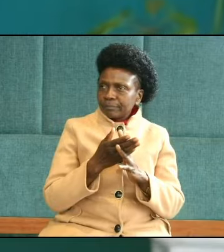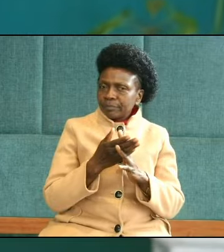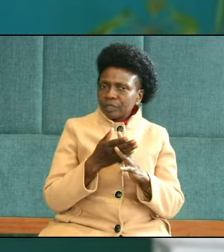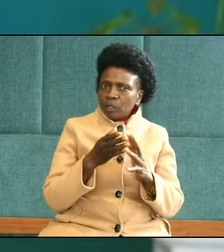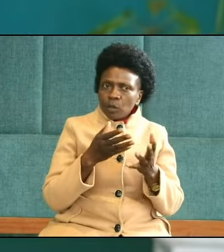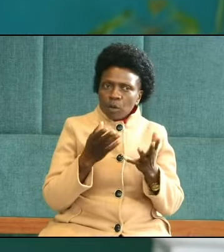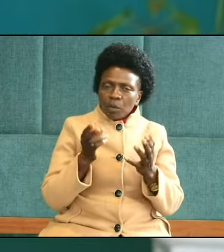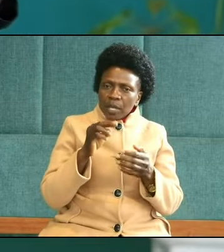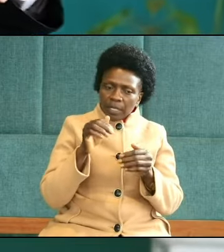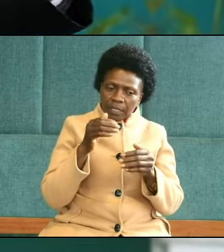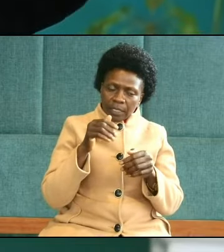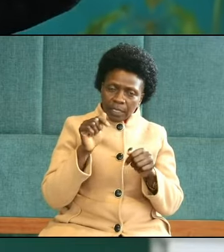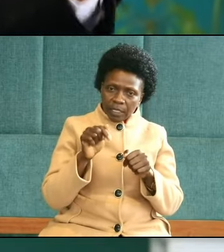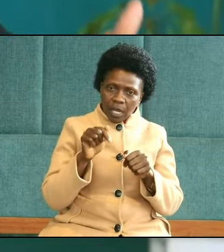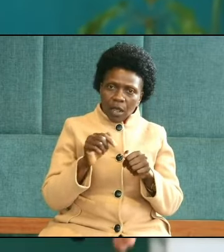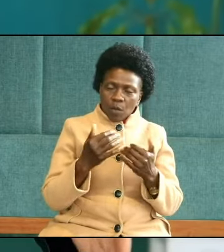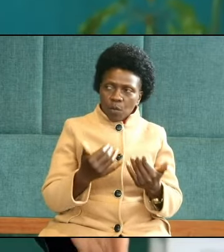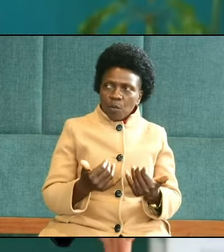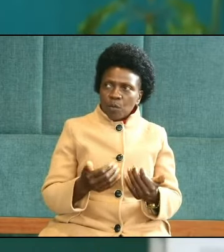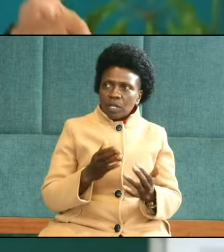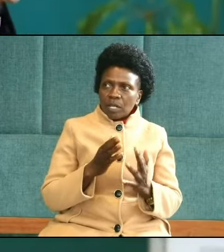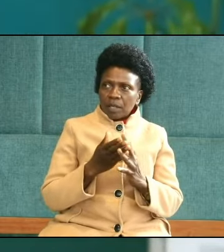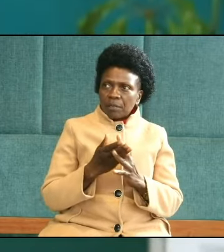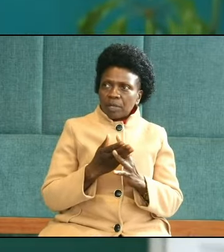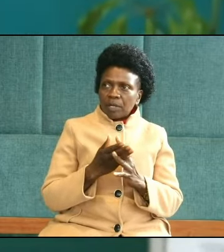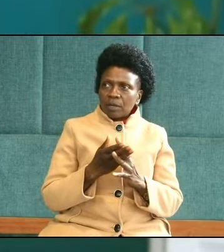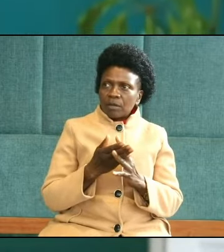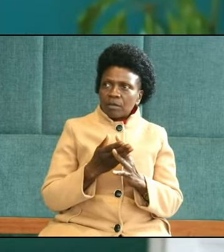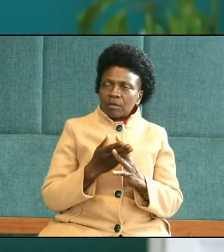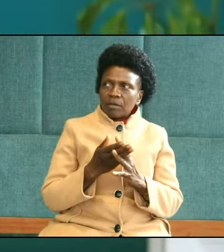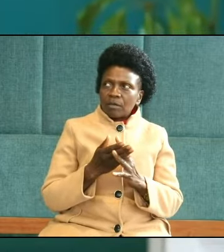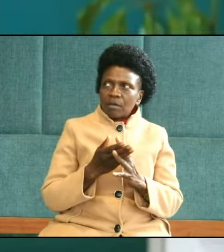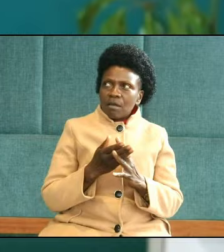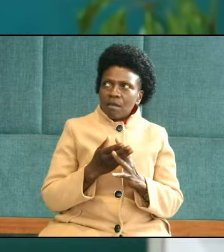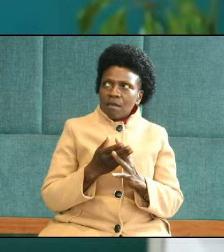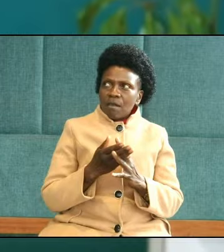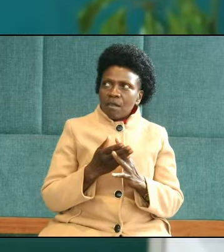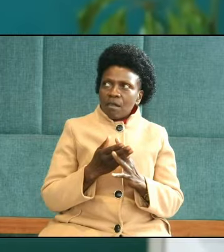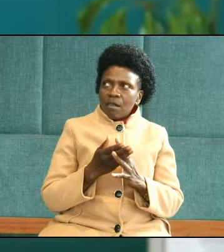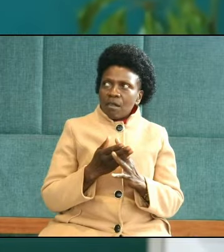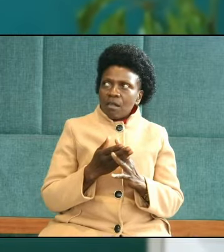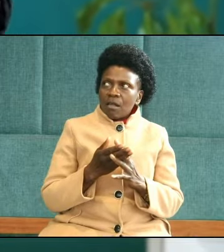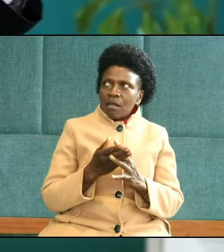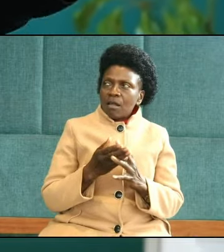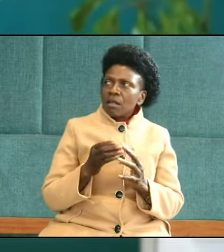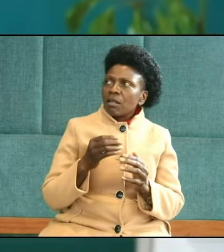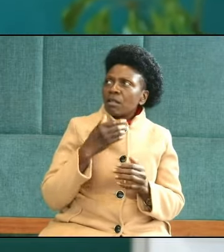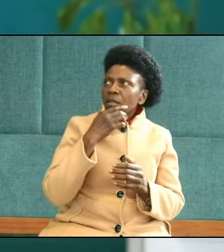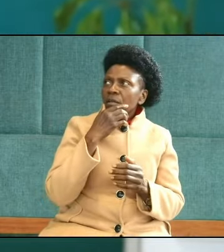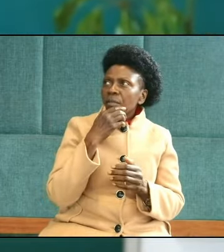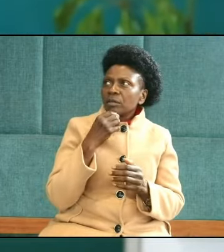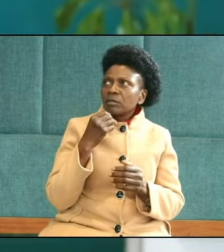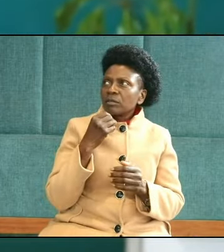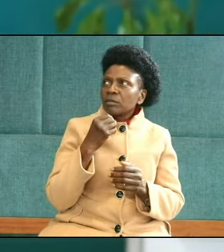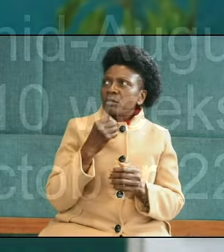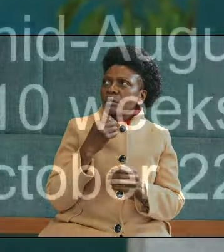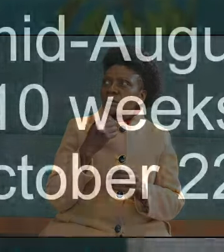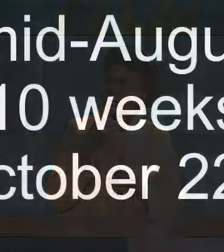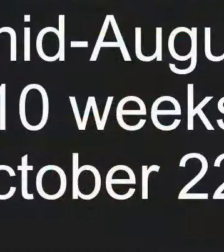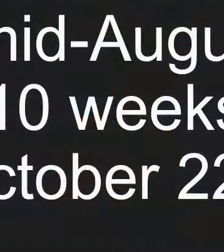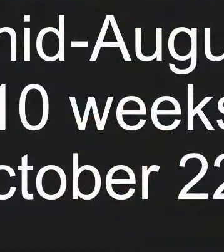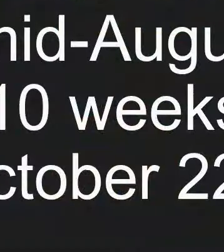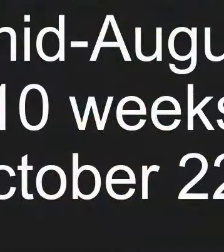we are right now in time, we're in the middle of August, August 15, there was a gentleman who was a Millerite. His name was Samuel Snow,